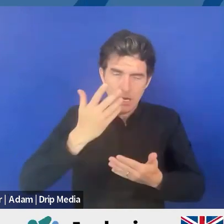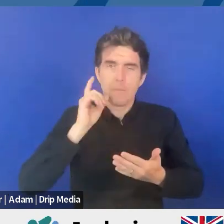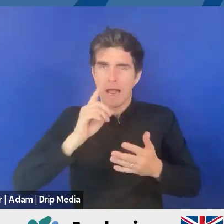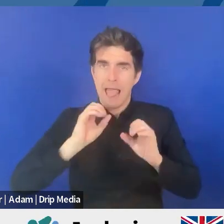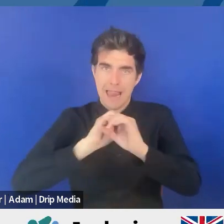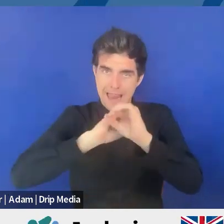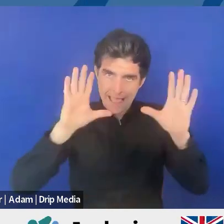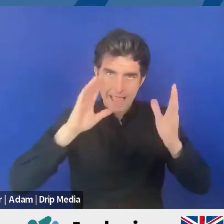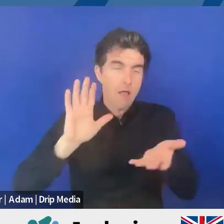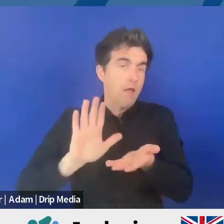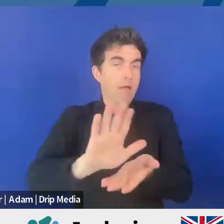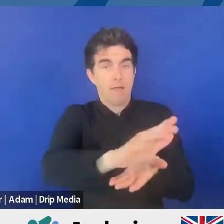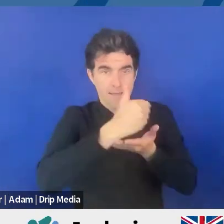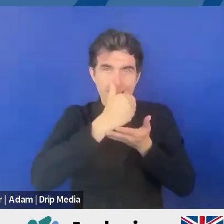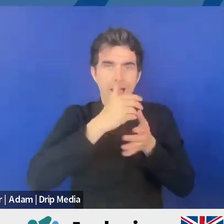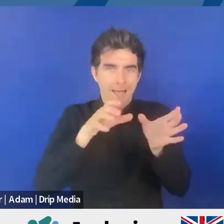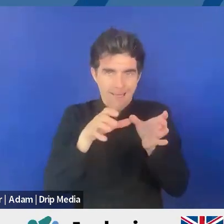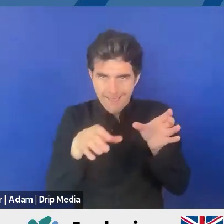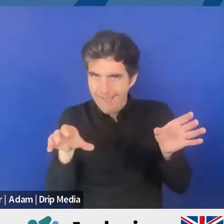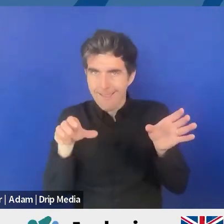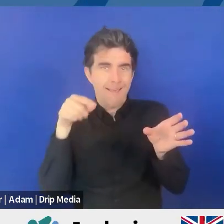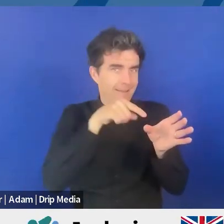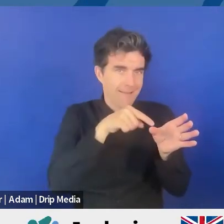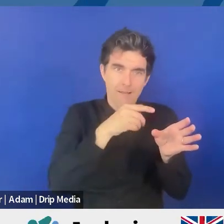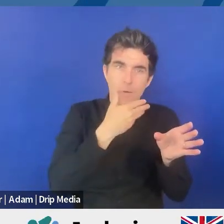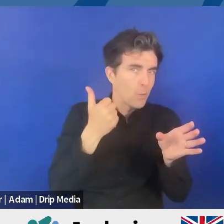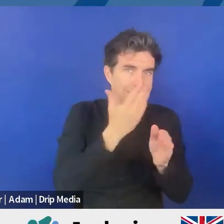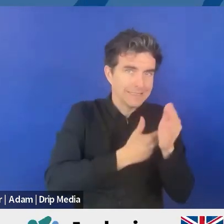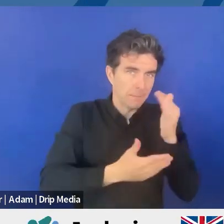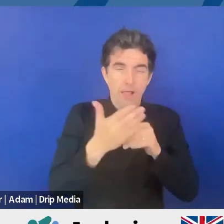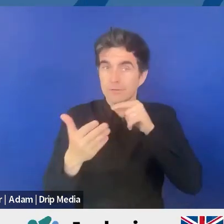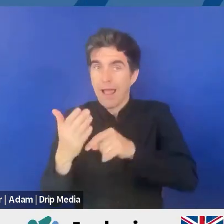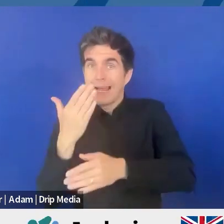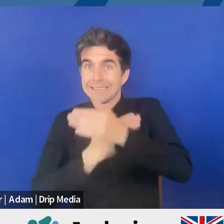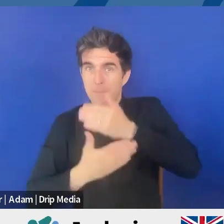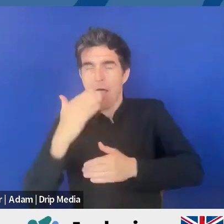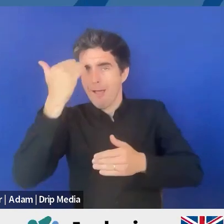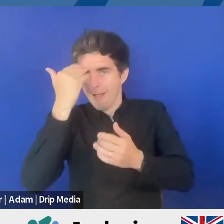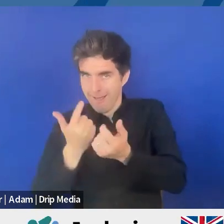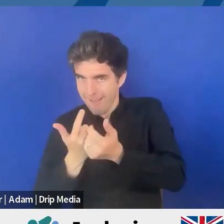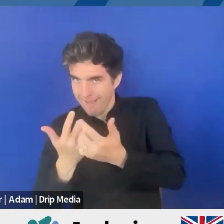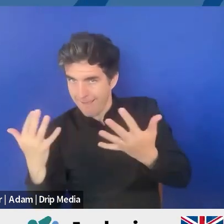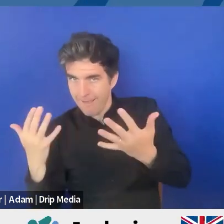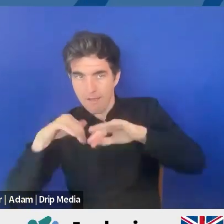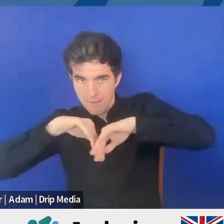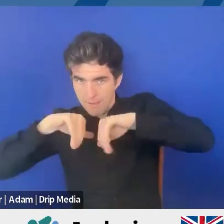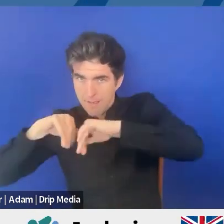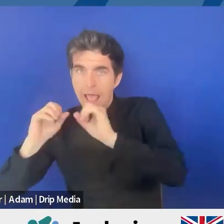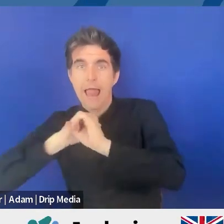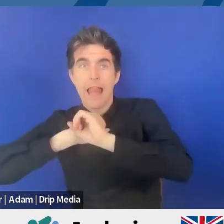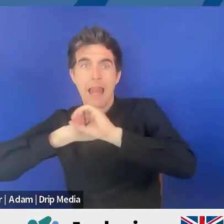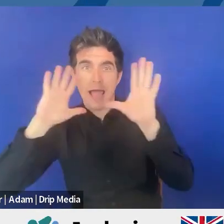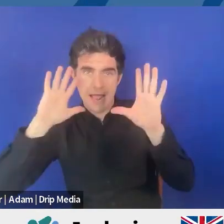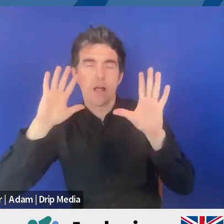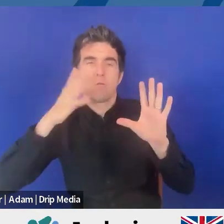reaching. As you probably all know, this is not straightforward. It's more complicated than it sounds. So we have a dedicated staff member who is going to